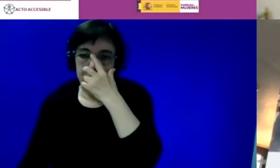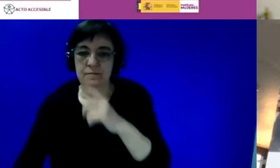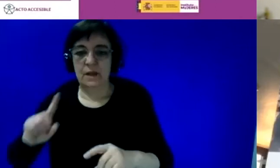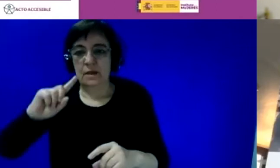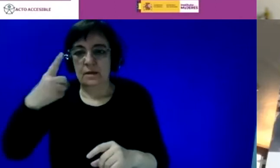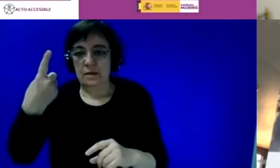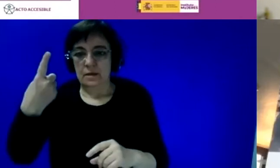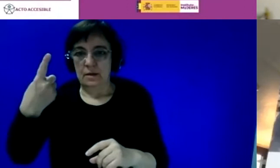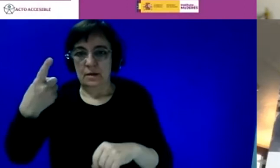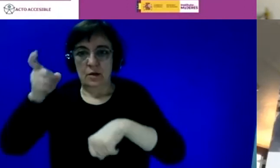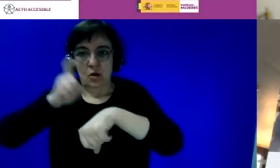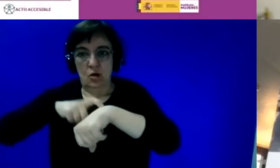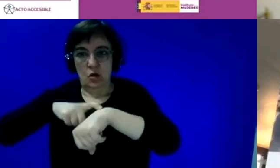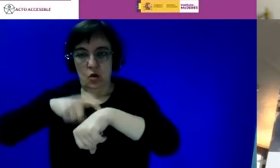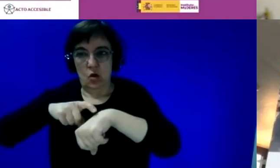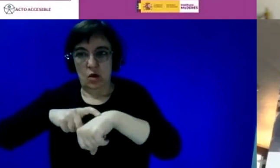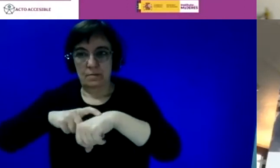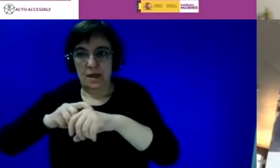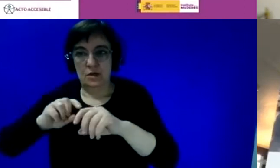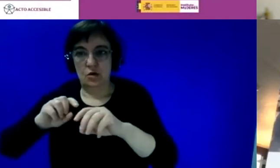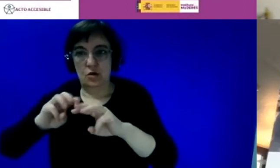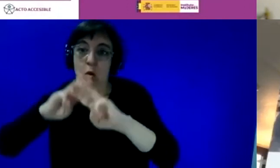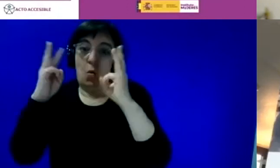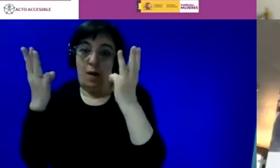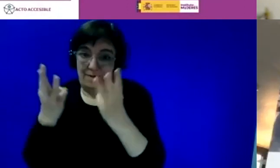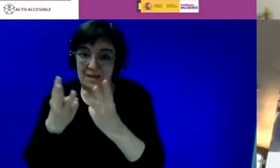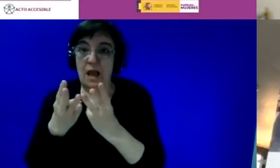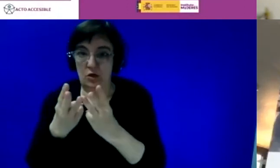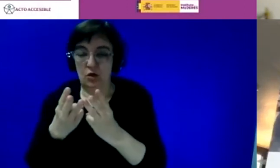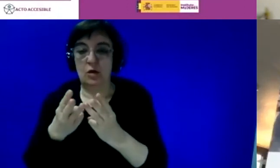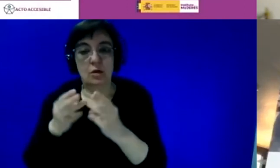select language, whichever language you prefer.